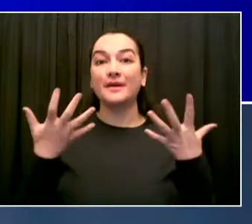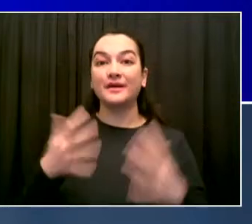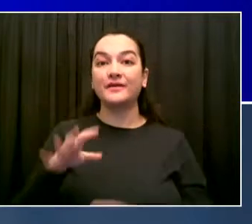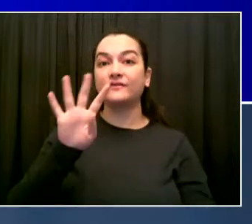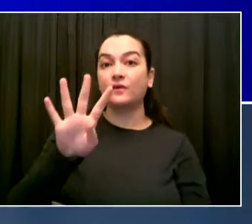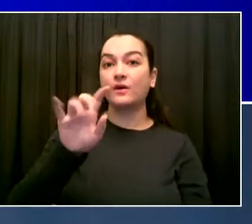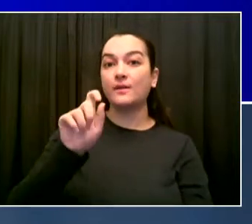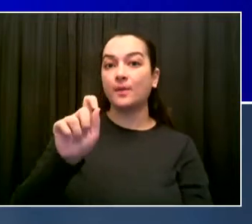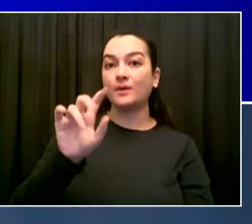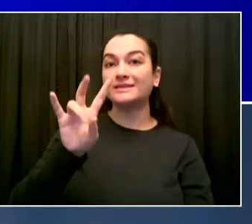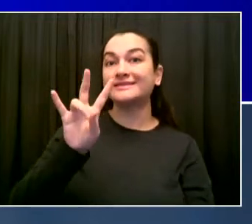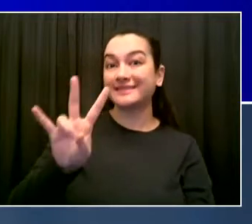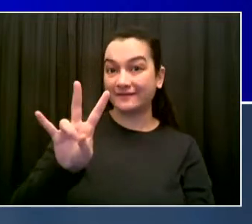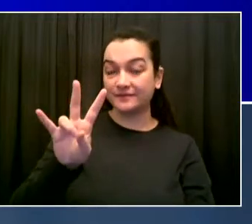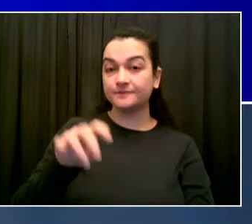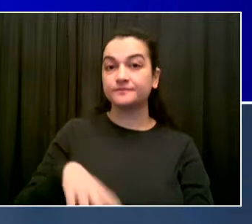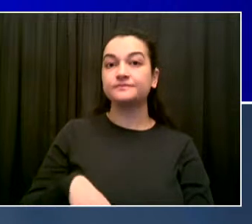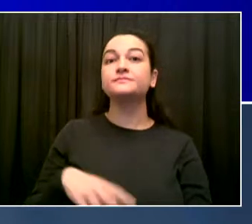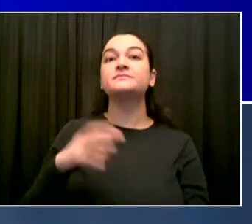number,